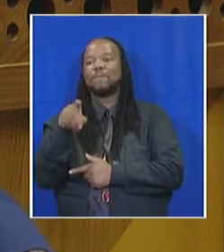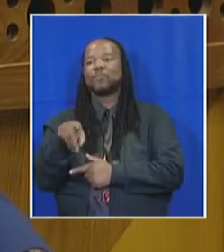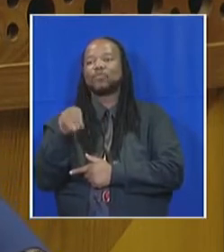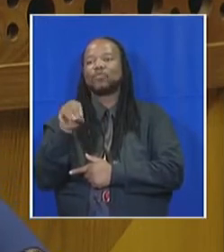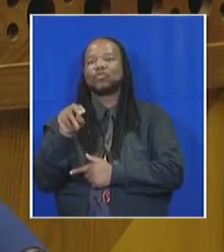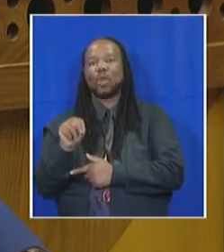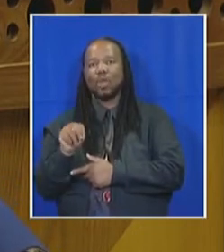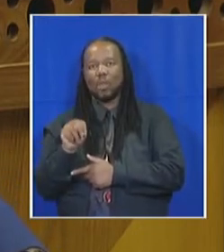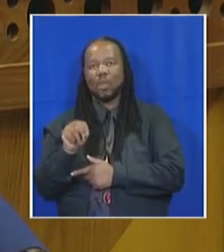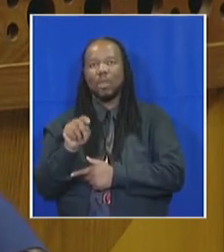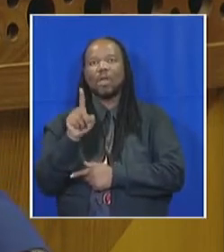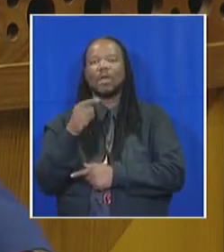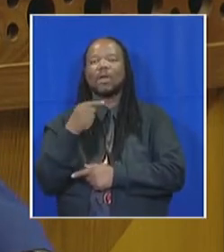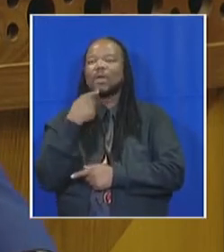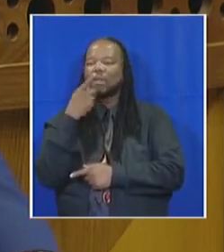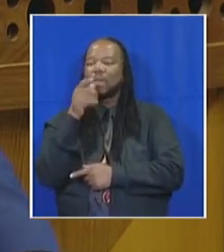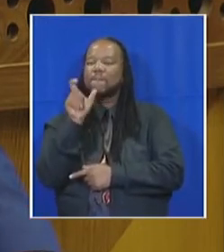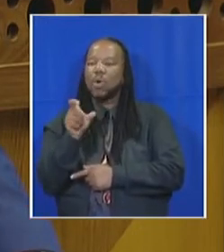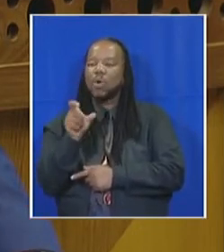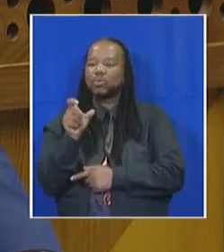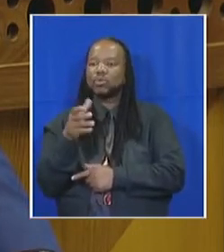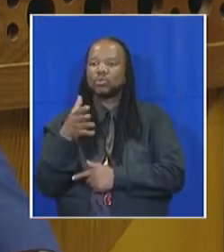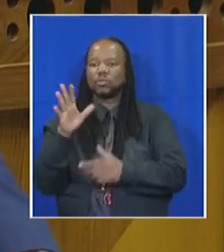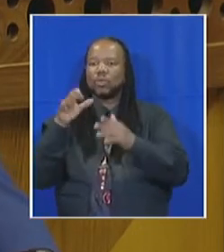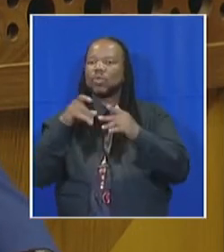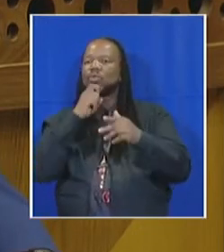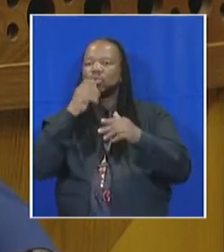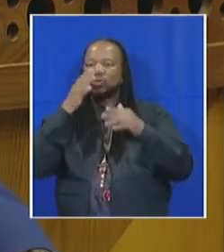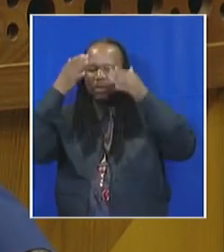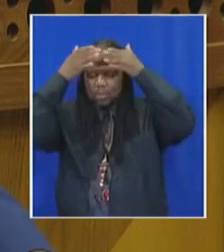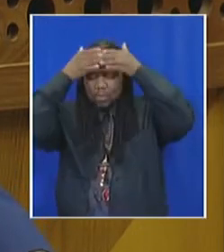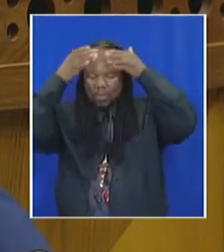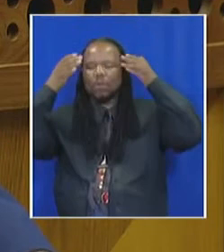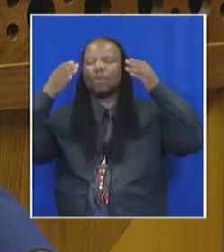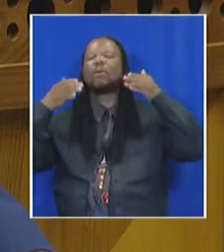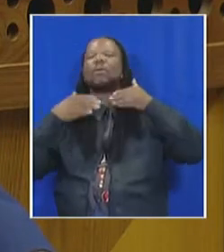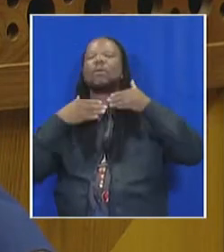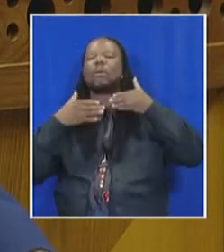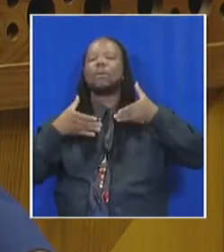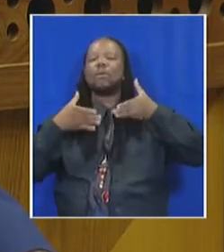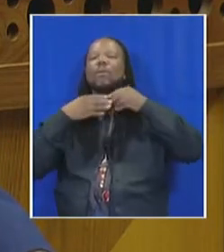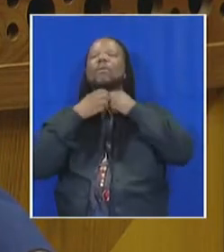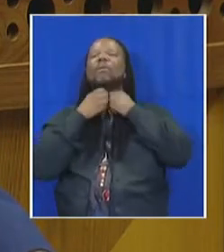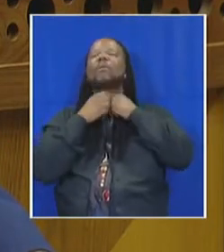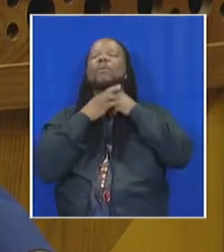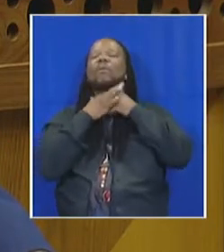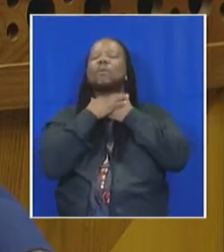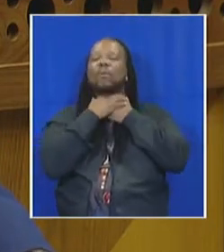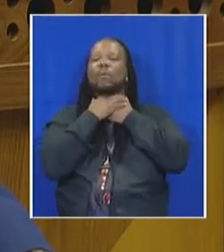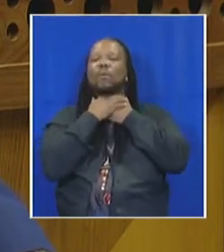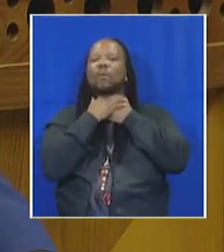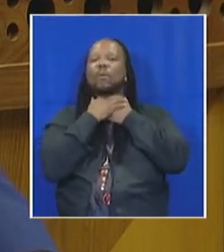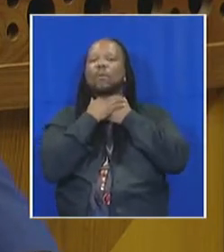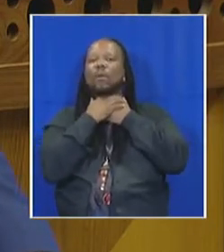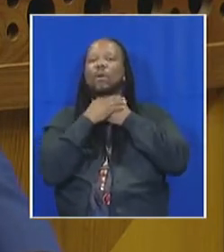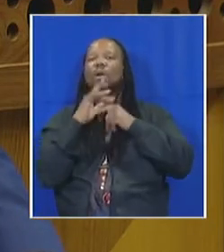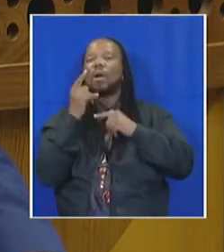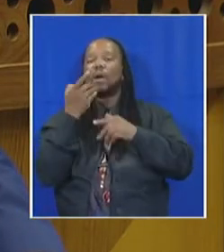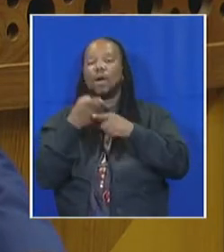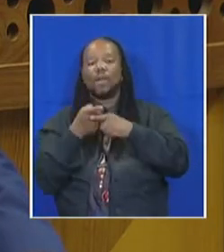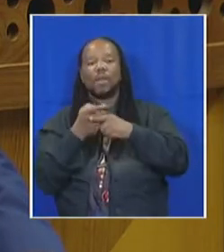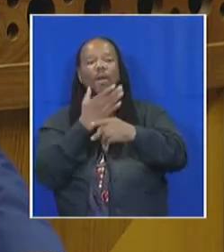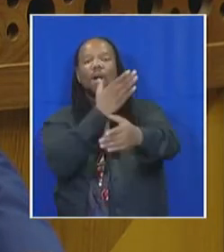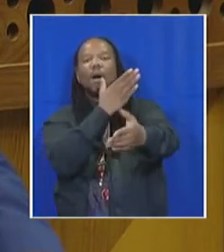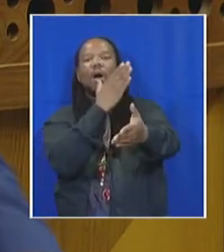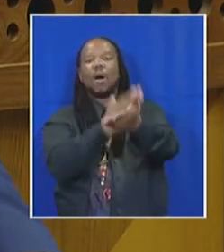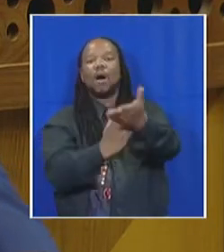a plastic bag where, for instance, they cut her arms, broke